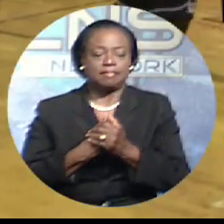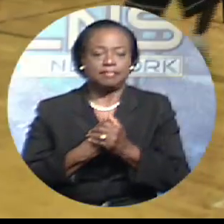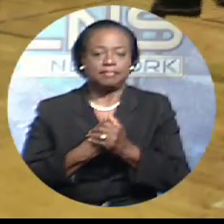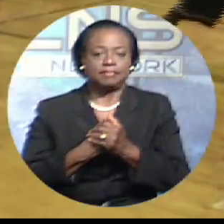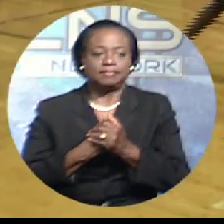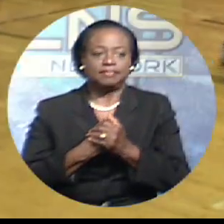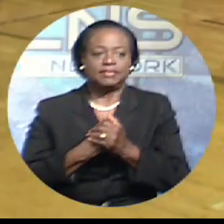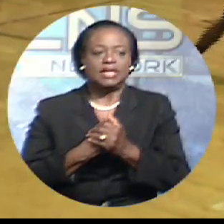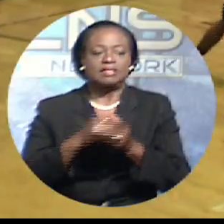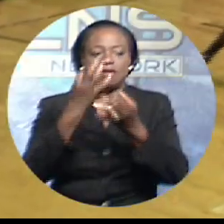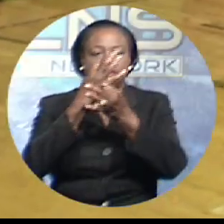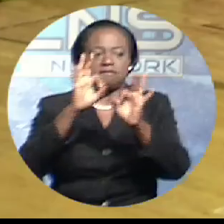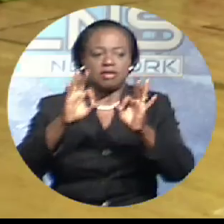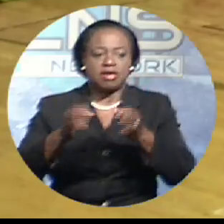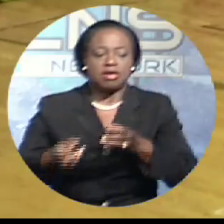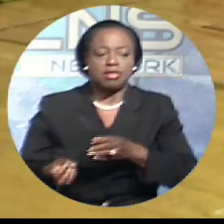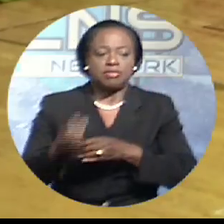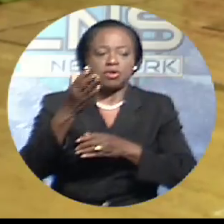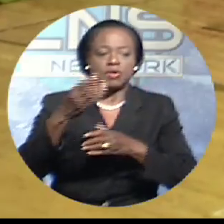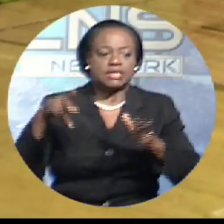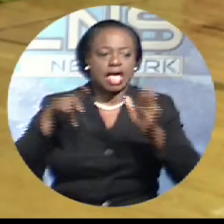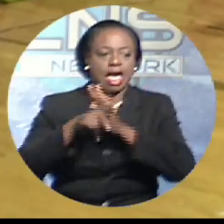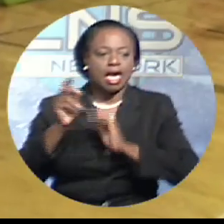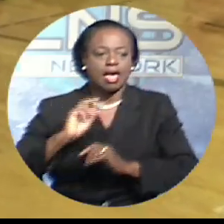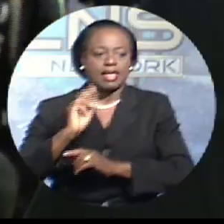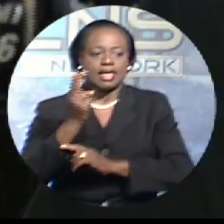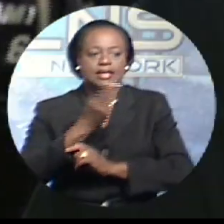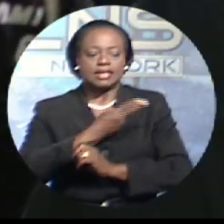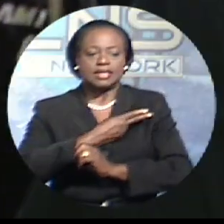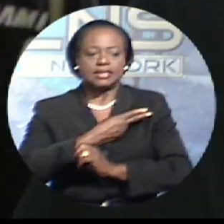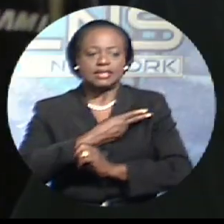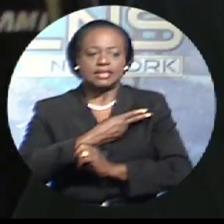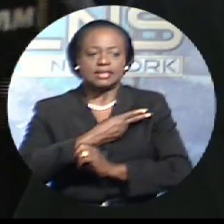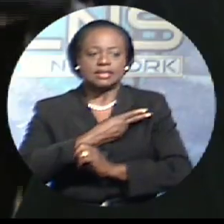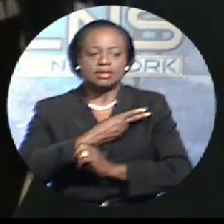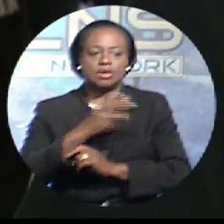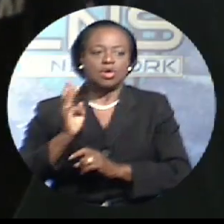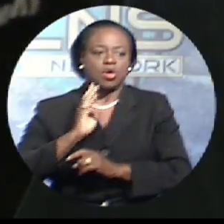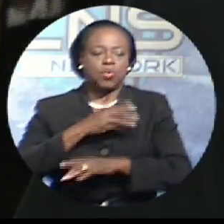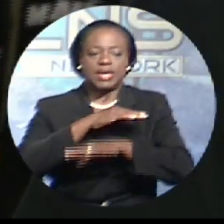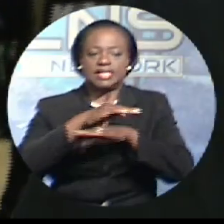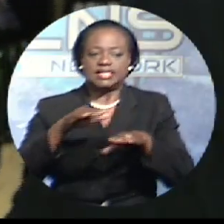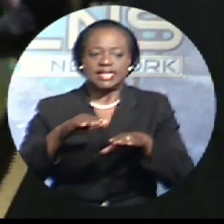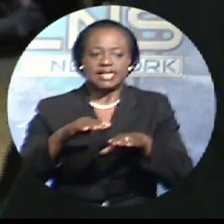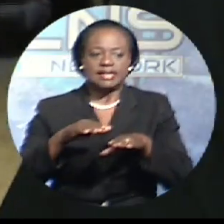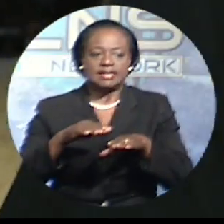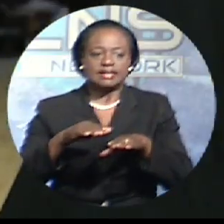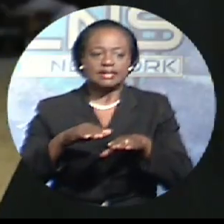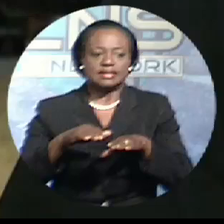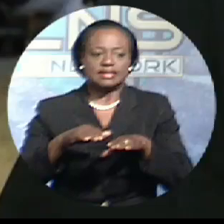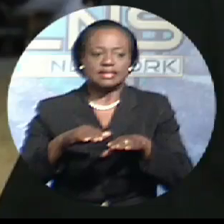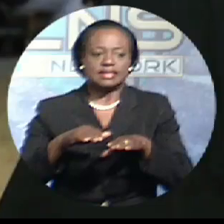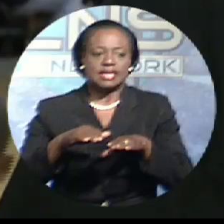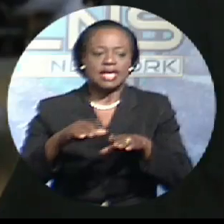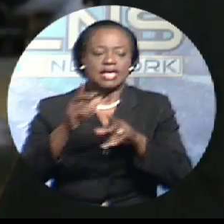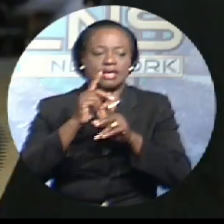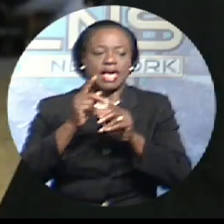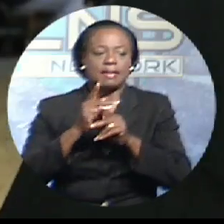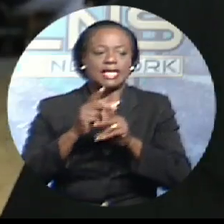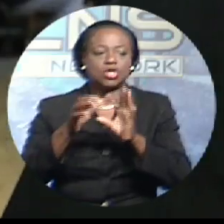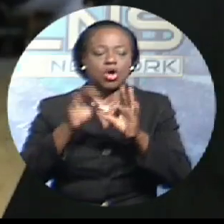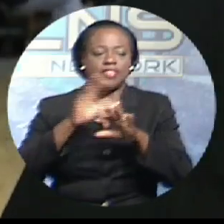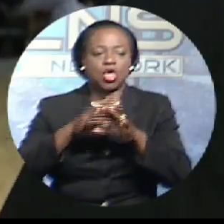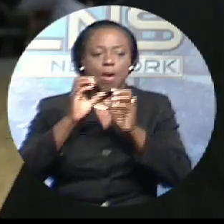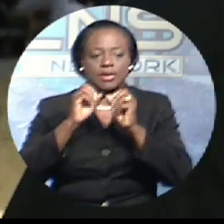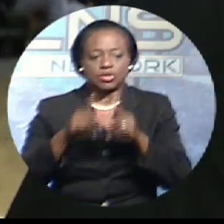the free throws, that killed us. And then, of course, we just didn't capitalize on our opportunities when we had them. I feel